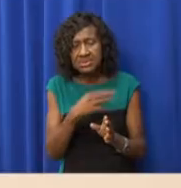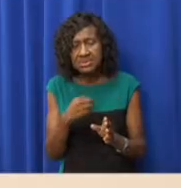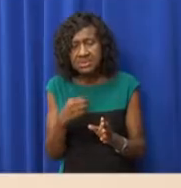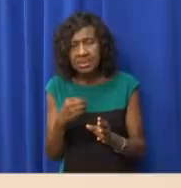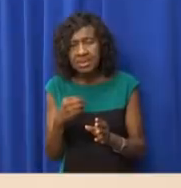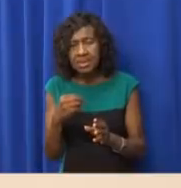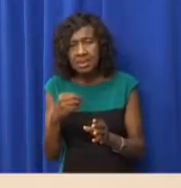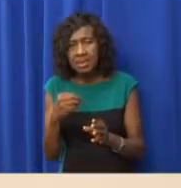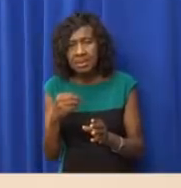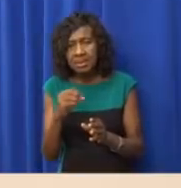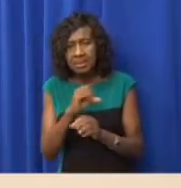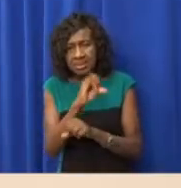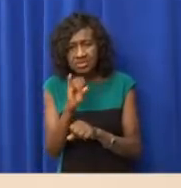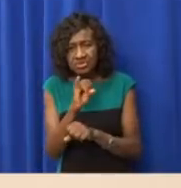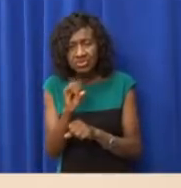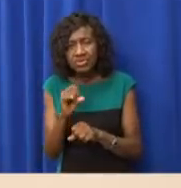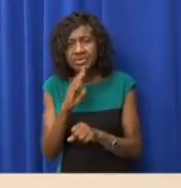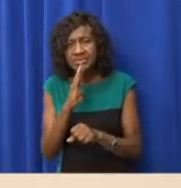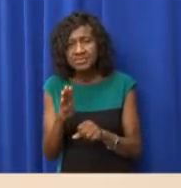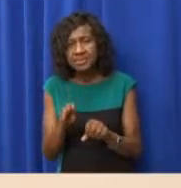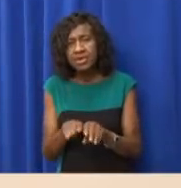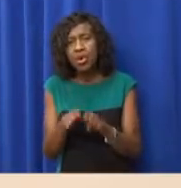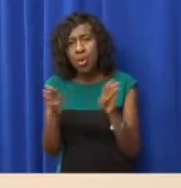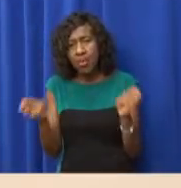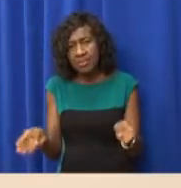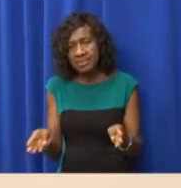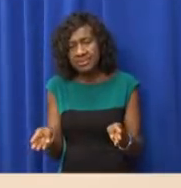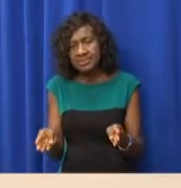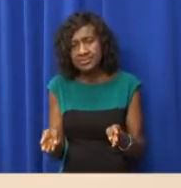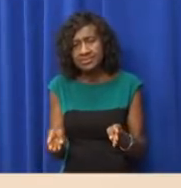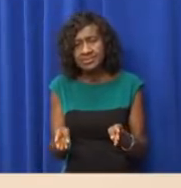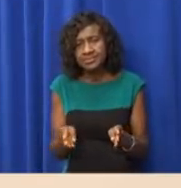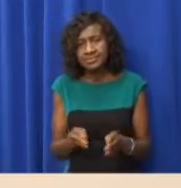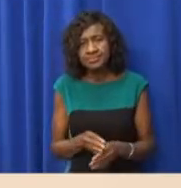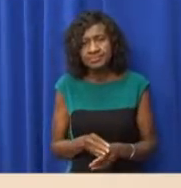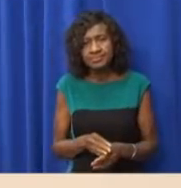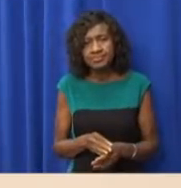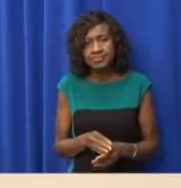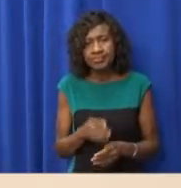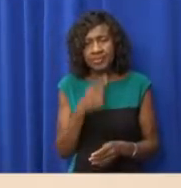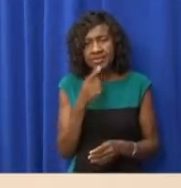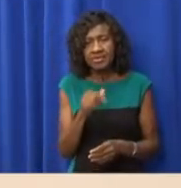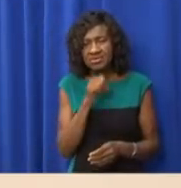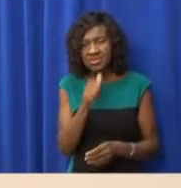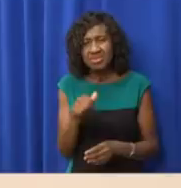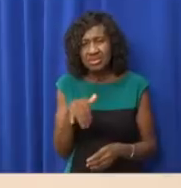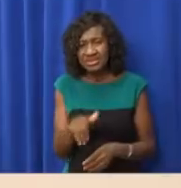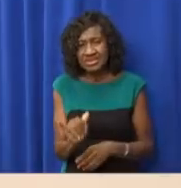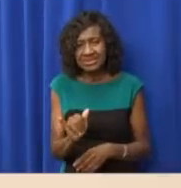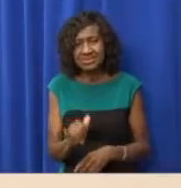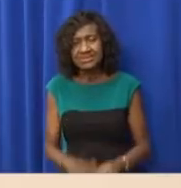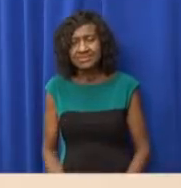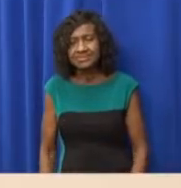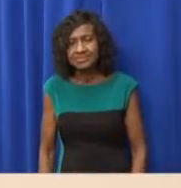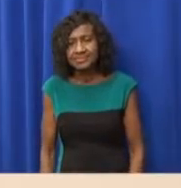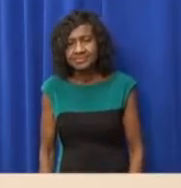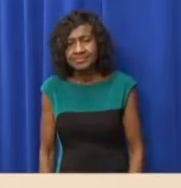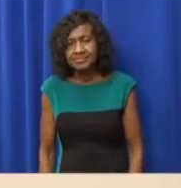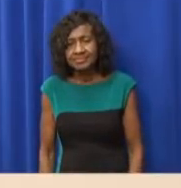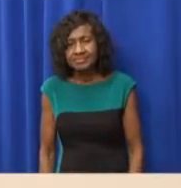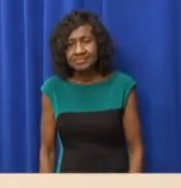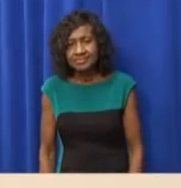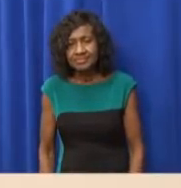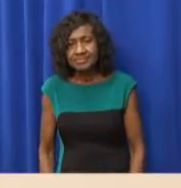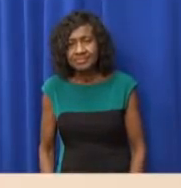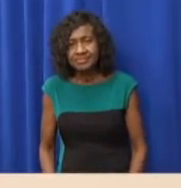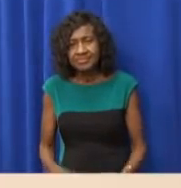Well, they sort of fall into the broader financial services administrative group, which are not yet released. We'll,